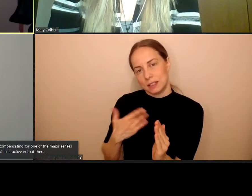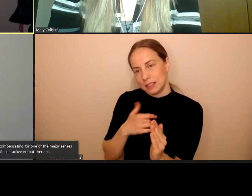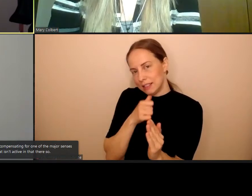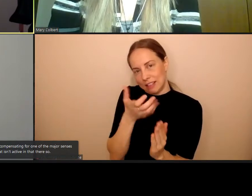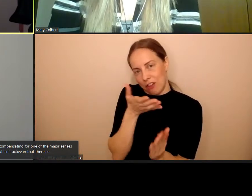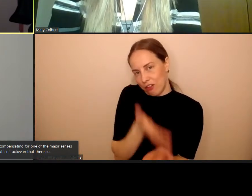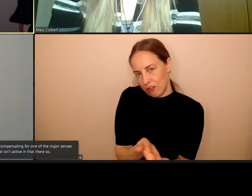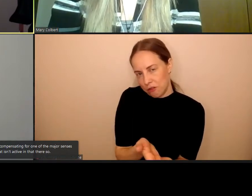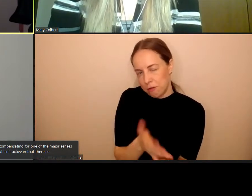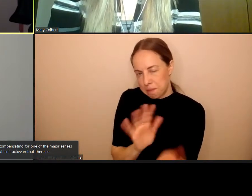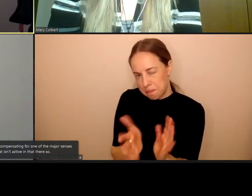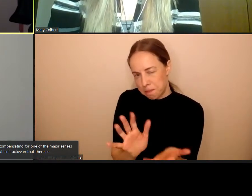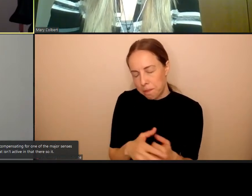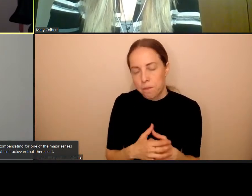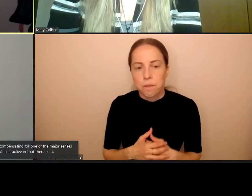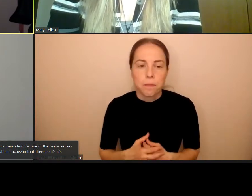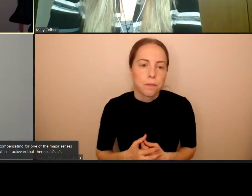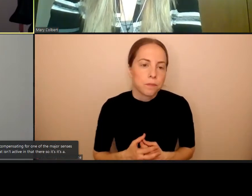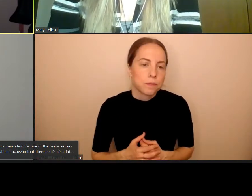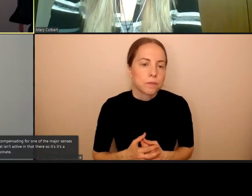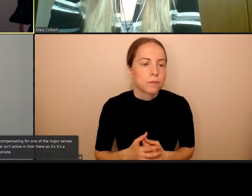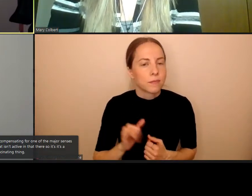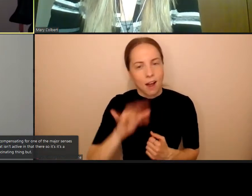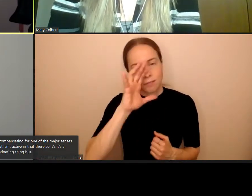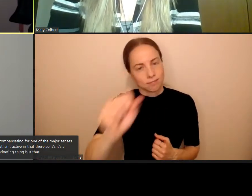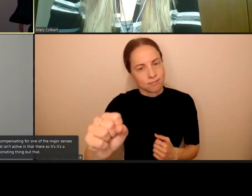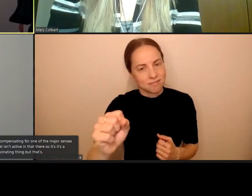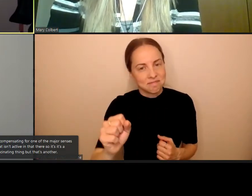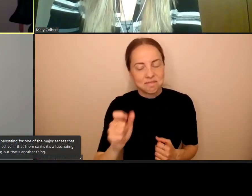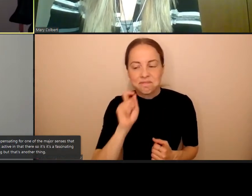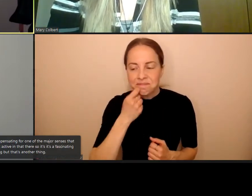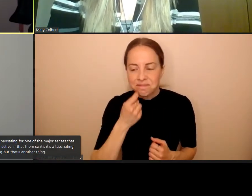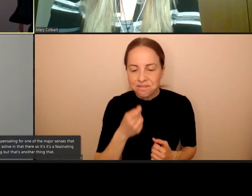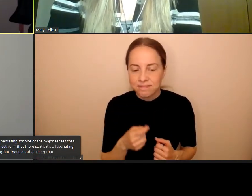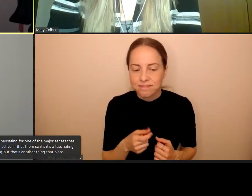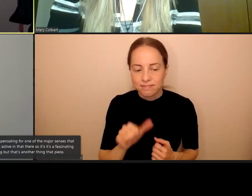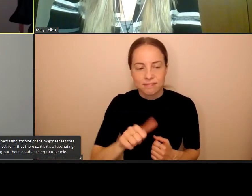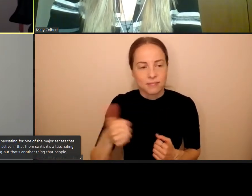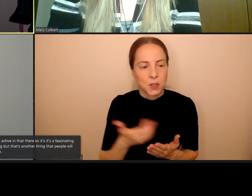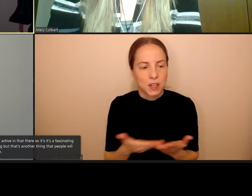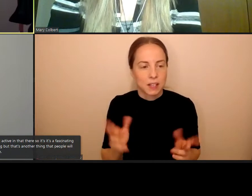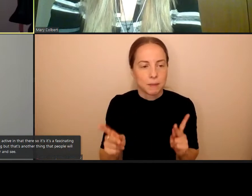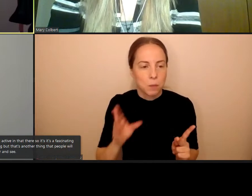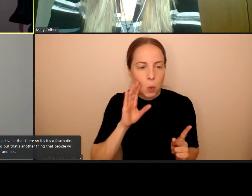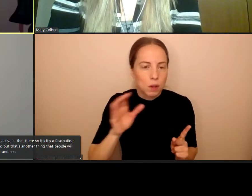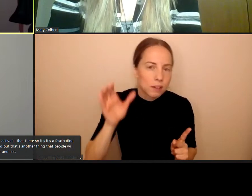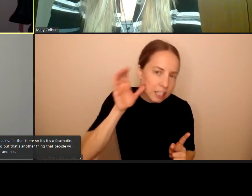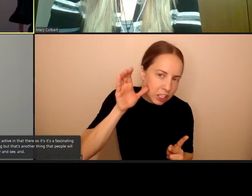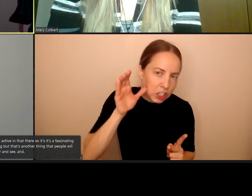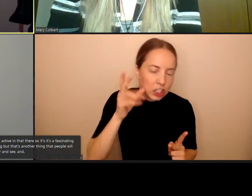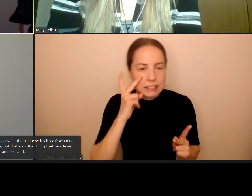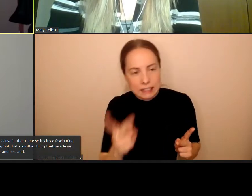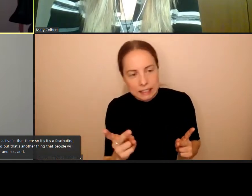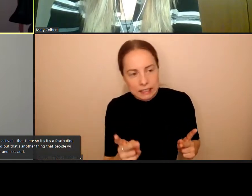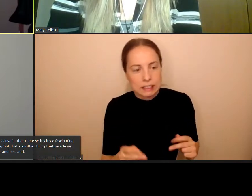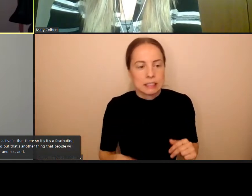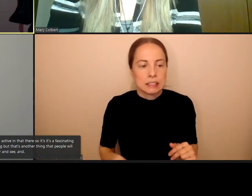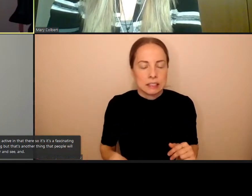So it's a fascinating thing, but that's another thing that people will hear and see. And